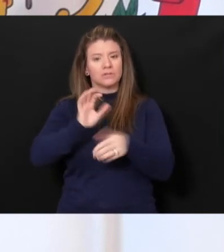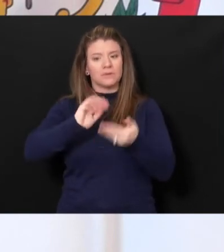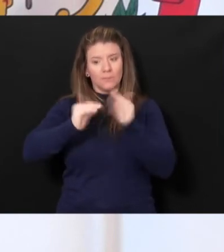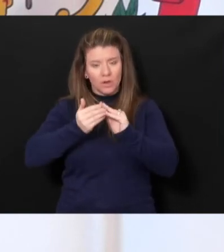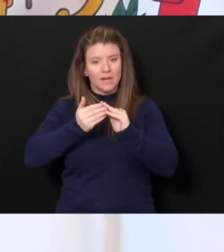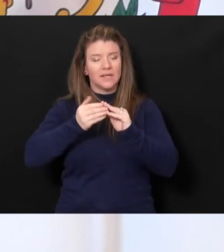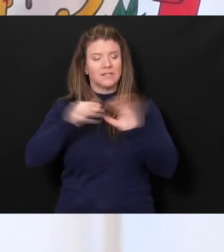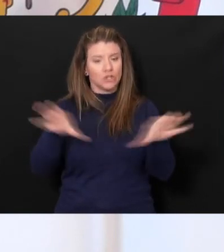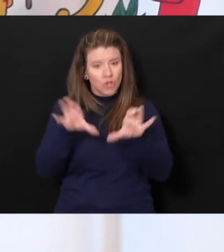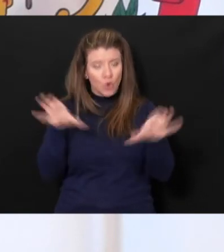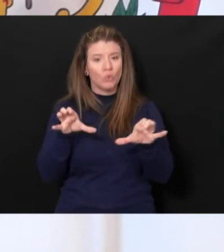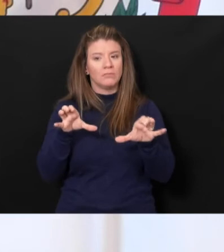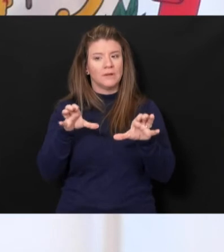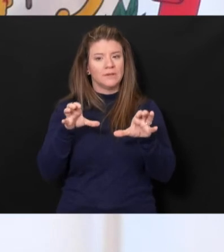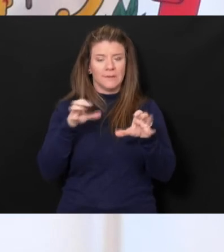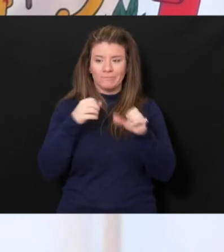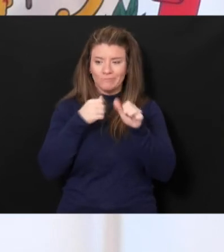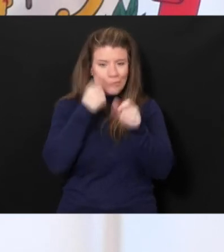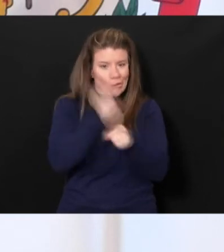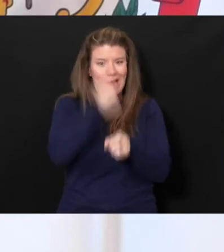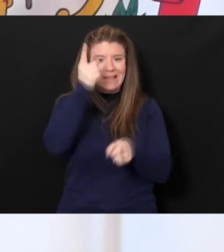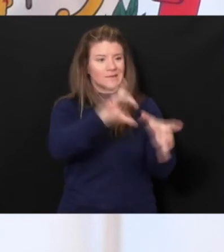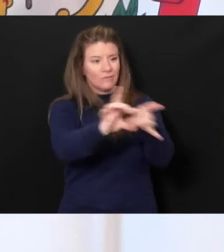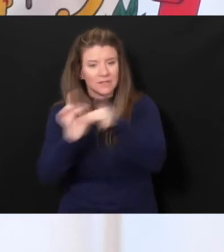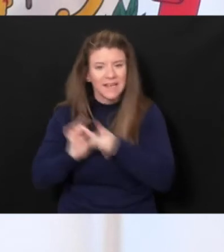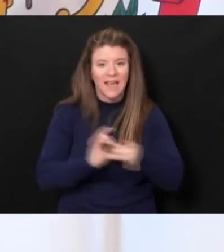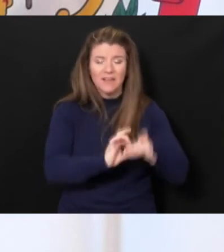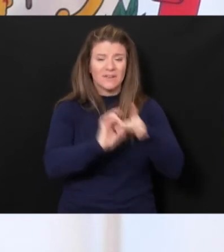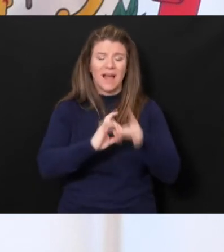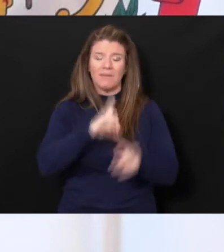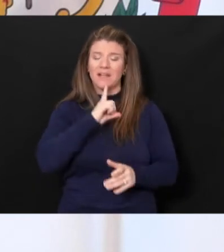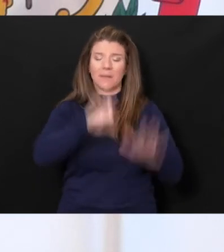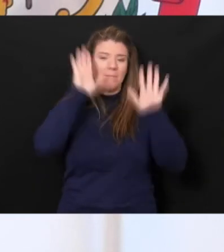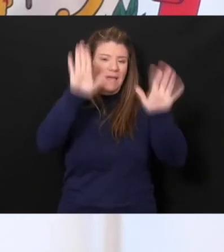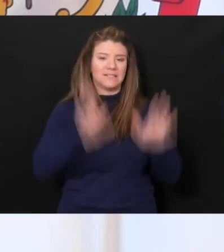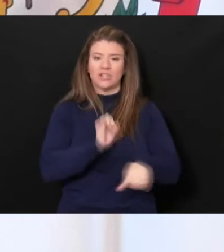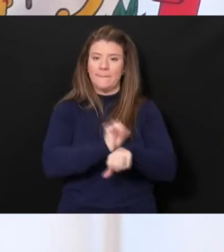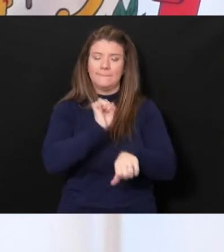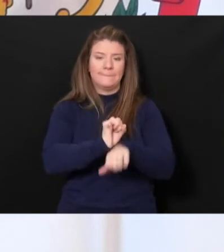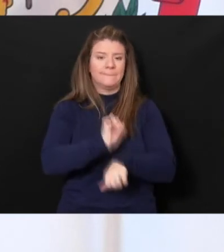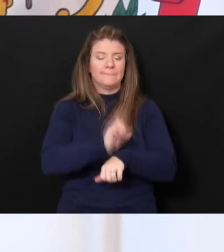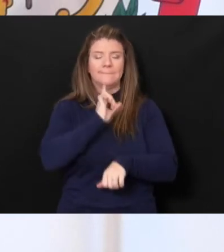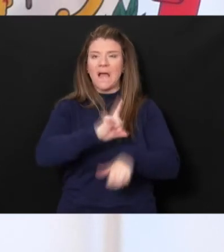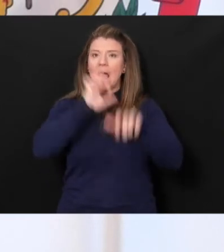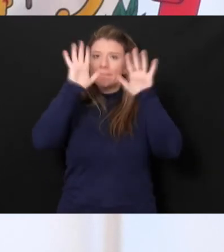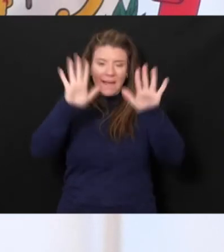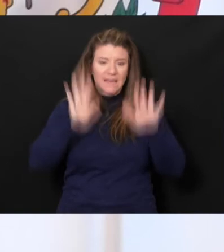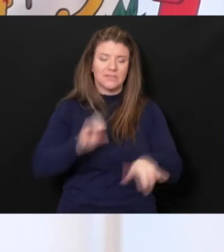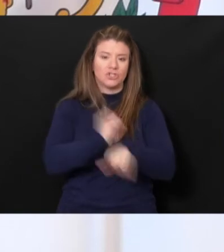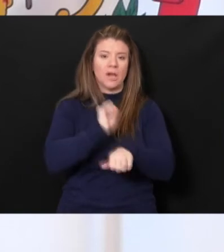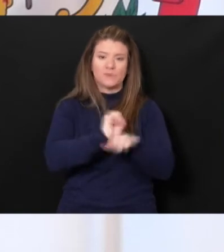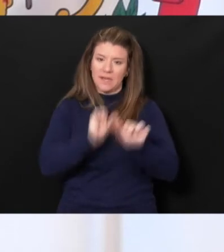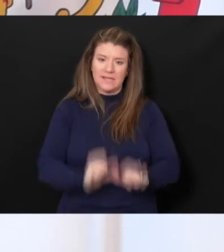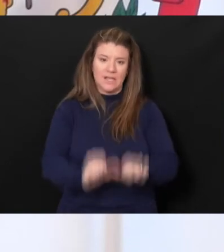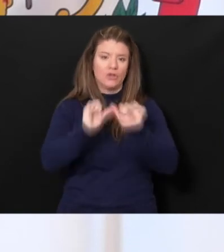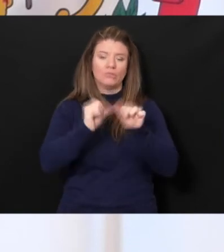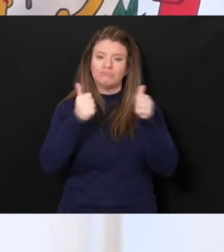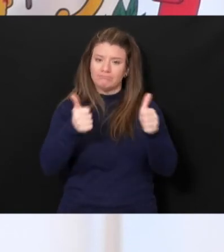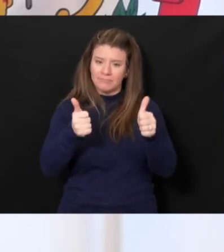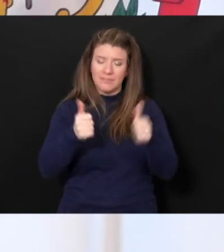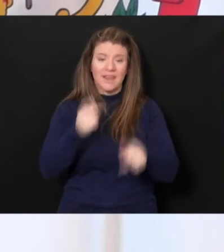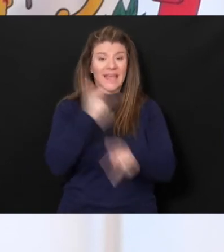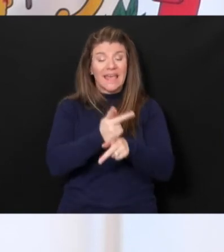continue to just pull the rope like you've done. I mean, my gosh, what an amazing job. What an amazing, amazing job. So keep it up. Keep that